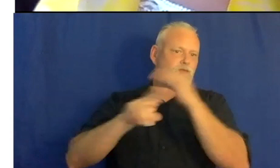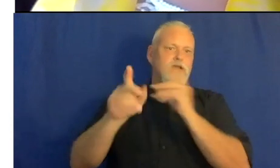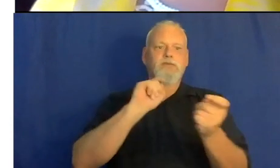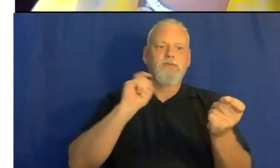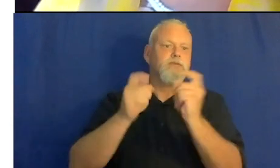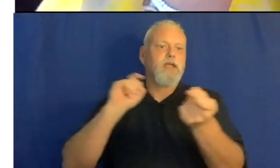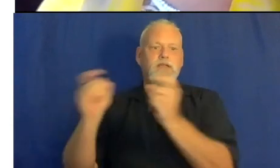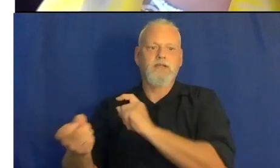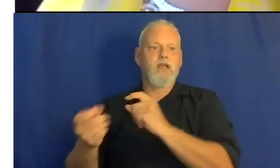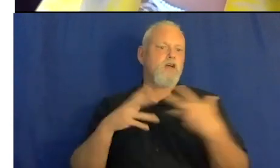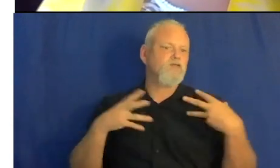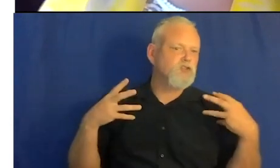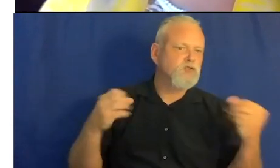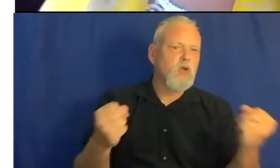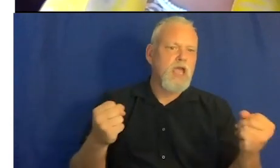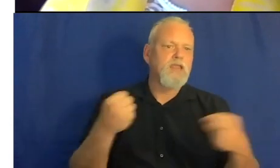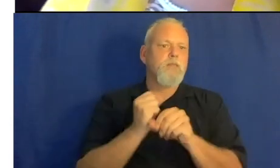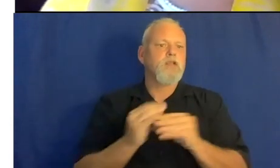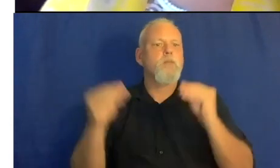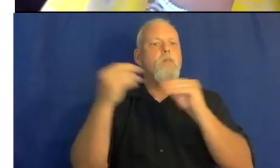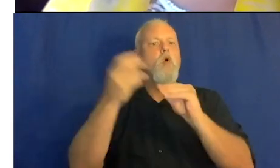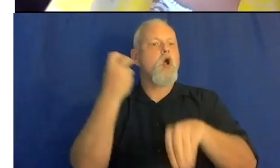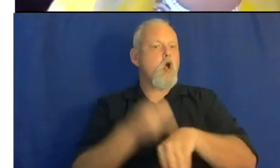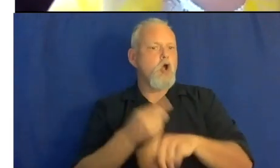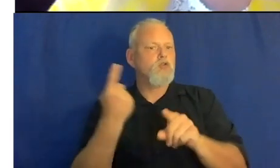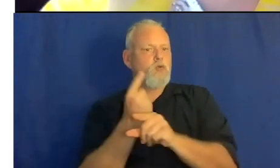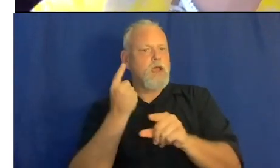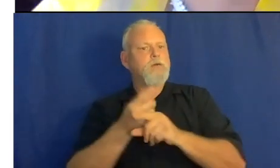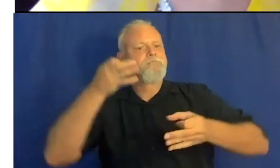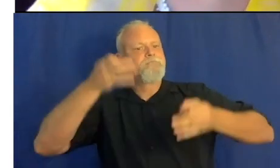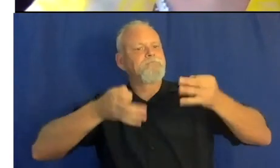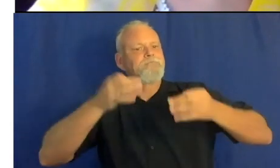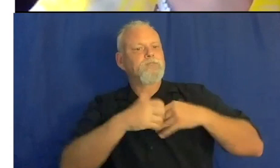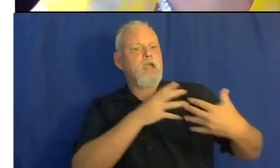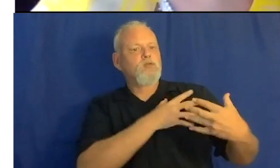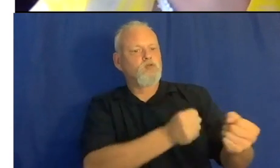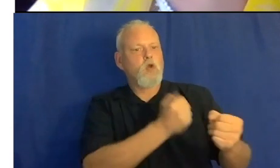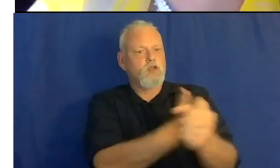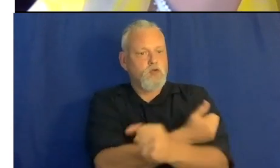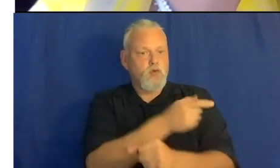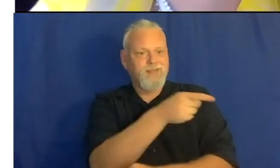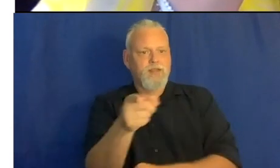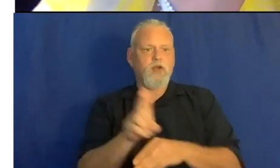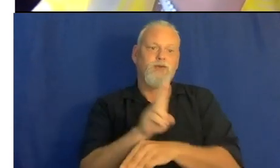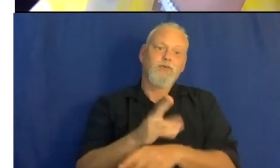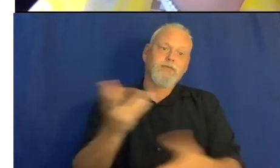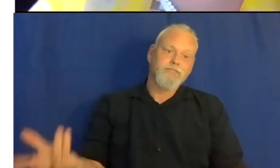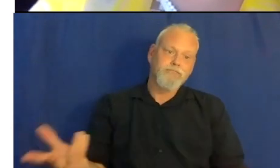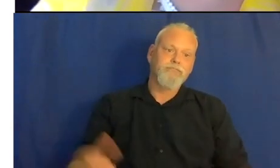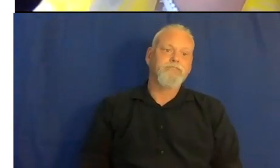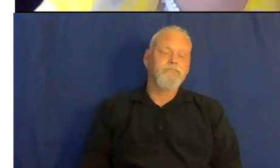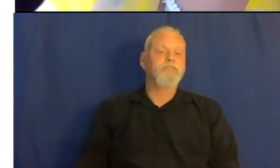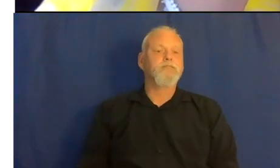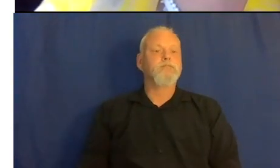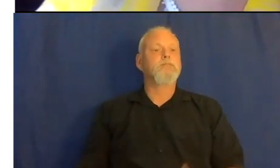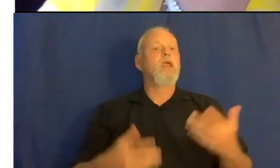in potency makes it harder for people to accurately judge the strength of the drugs that they're using. But